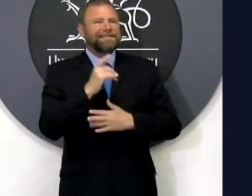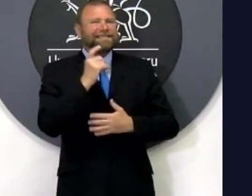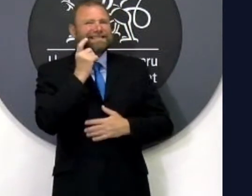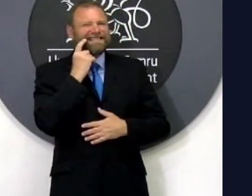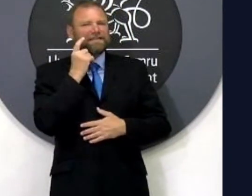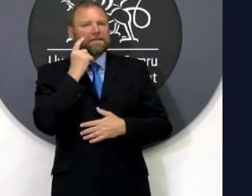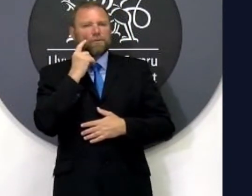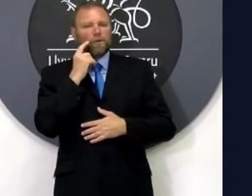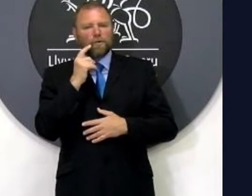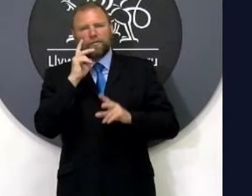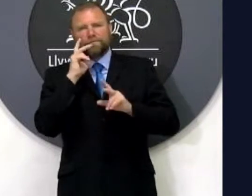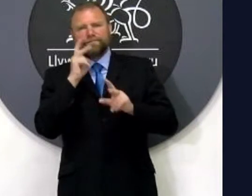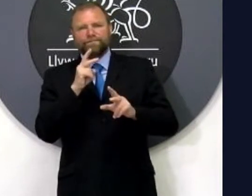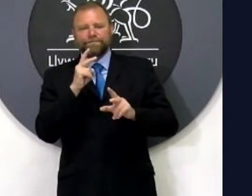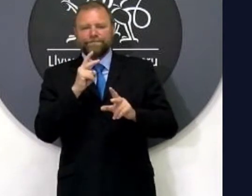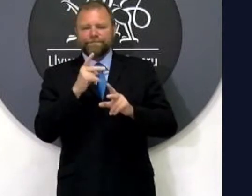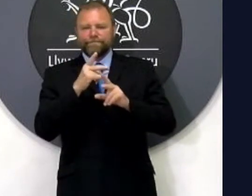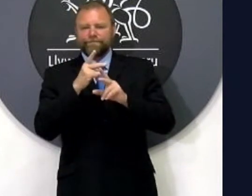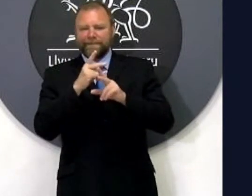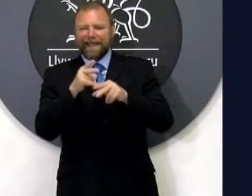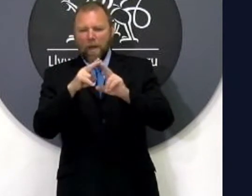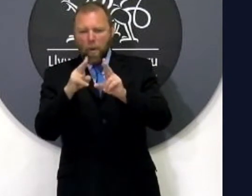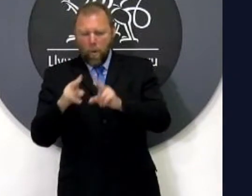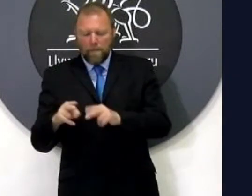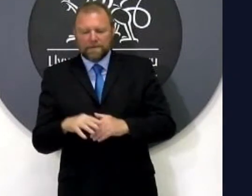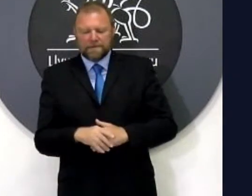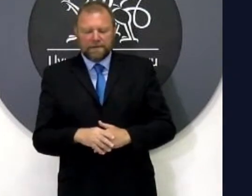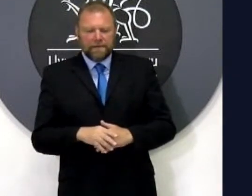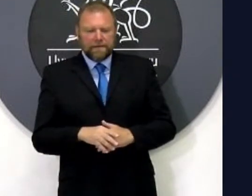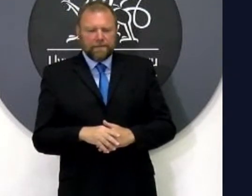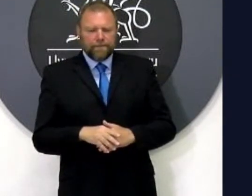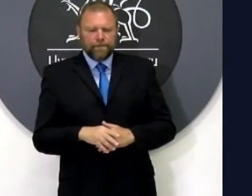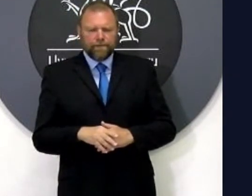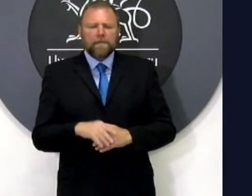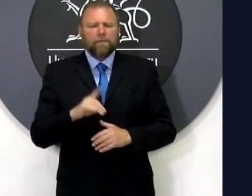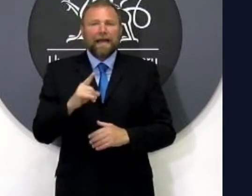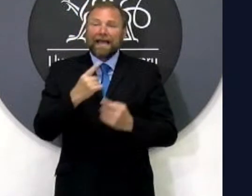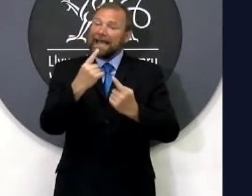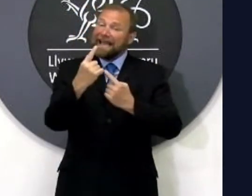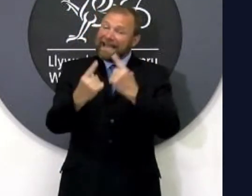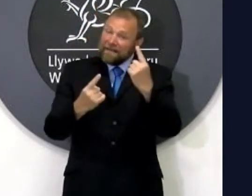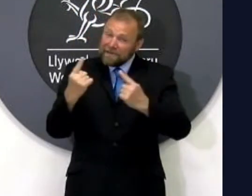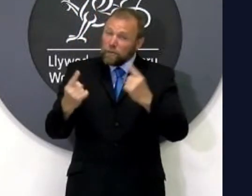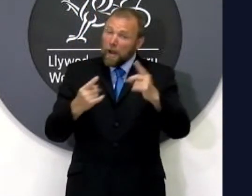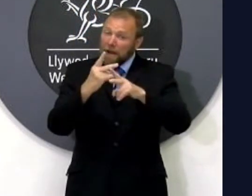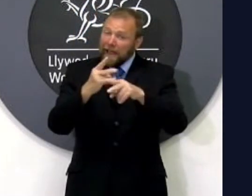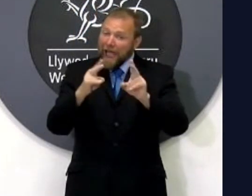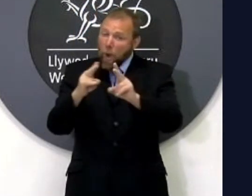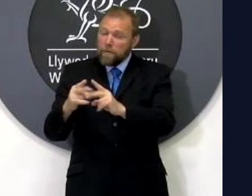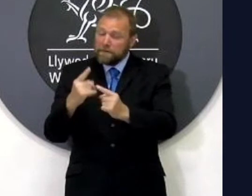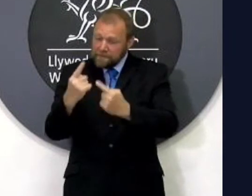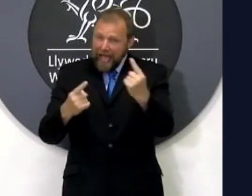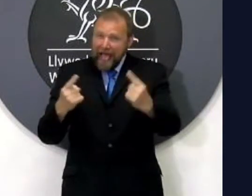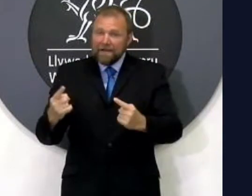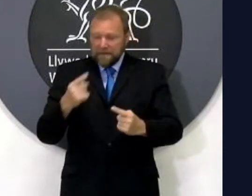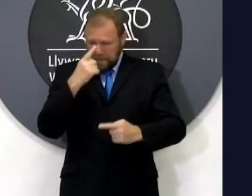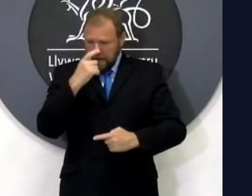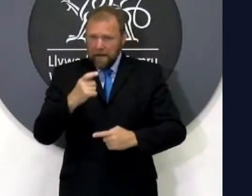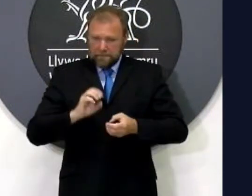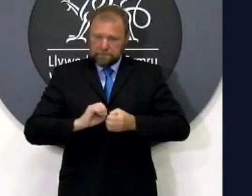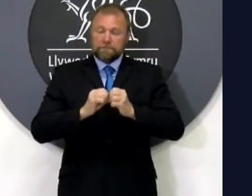would ask people, of course, to follow the guidance that has been set by the individual care homes, and we've set down some very strict